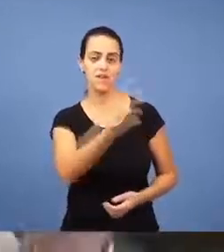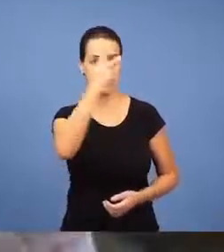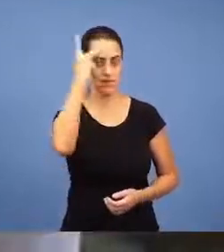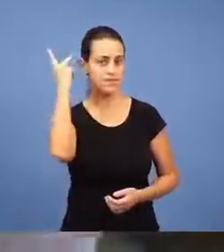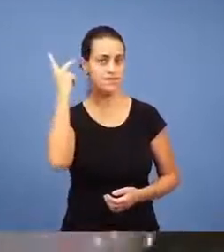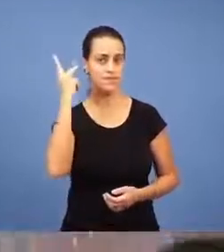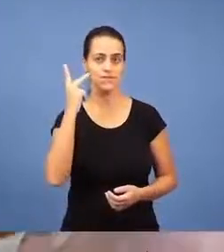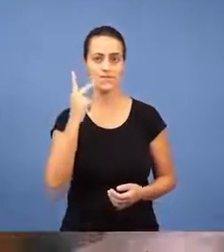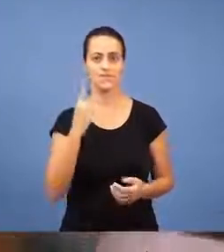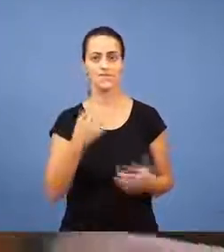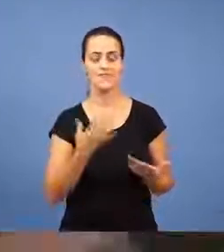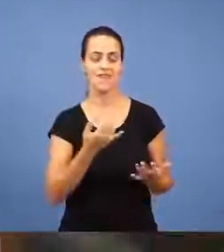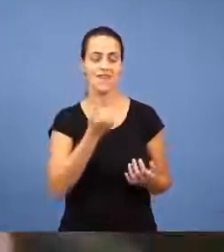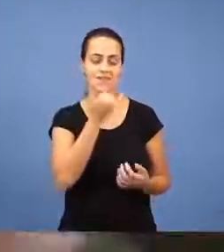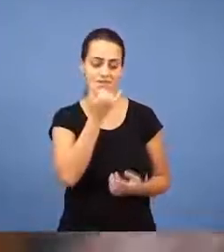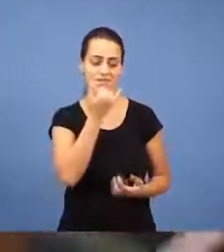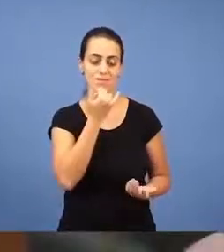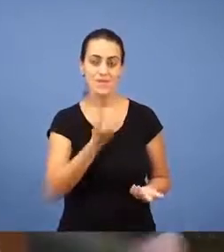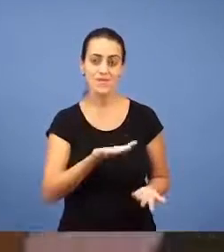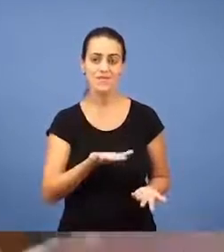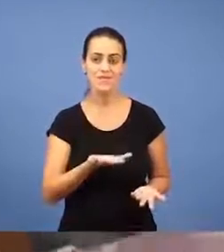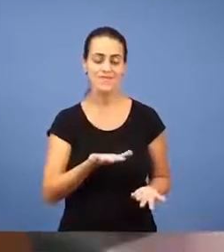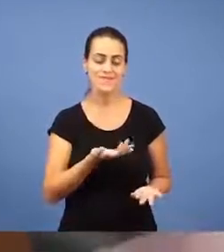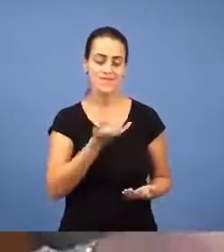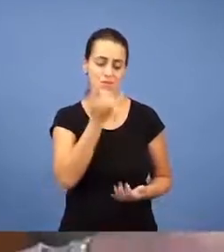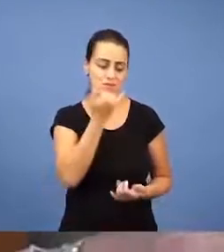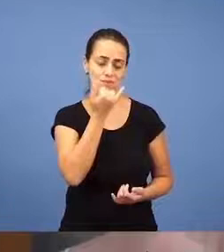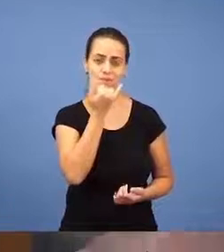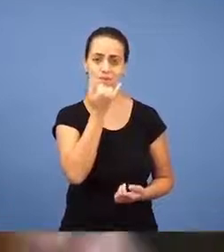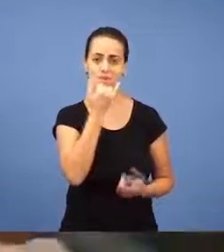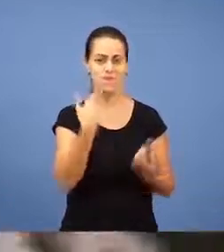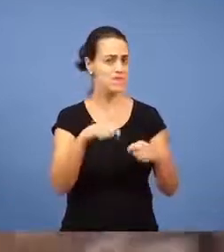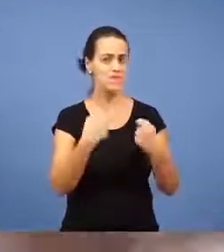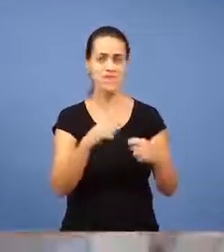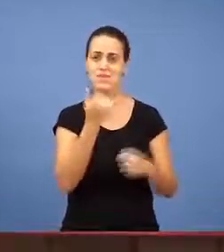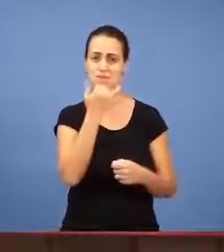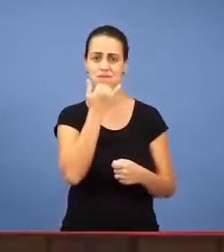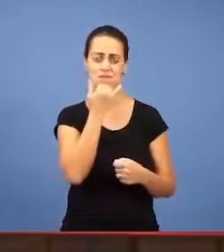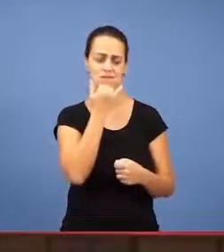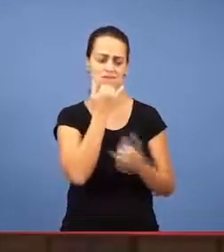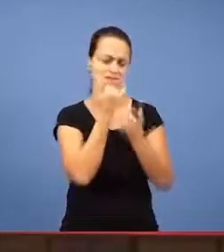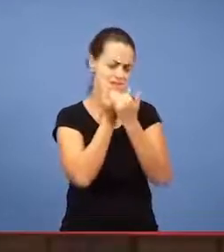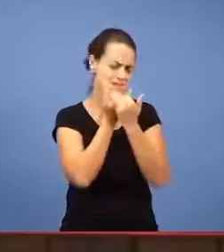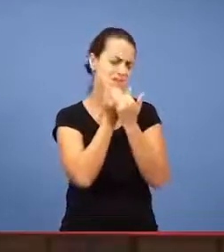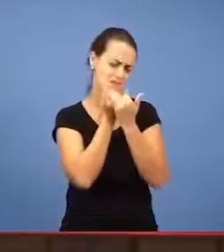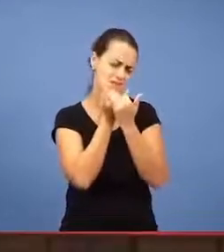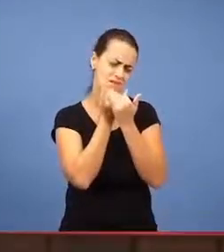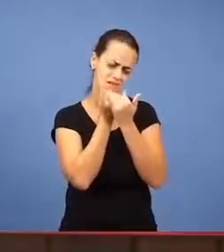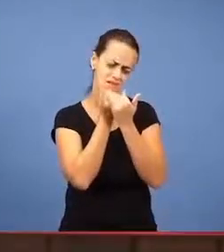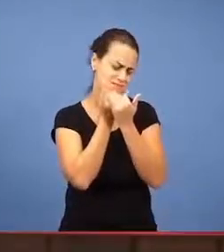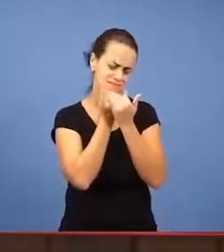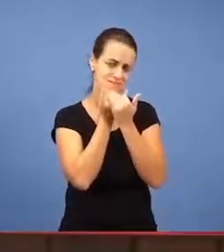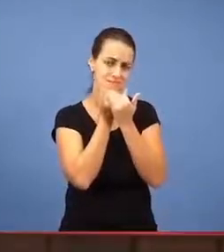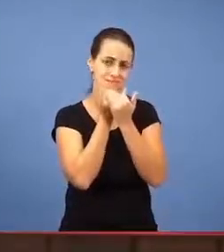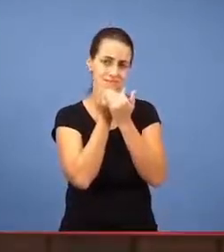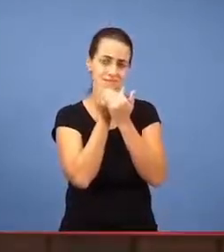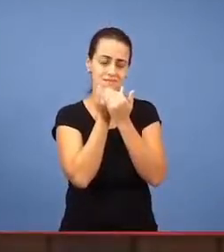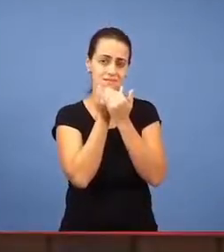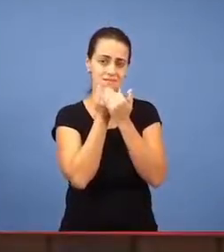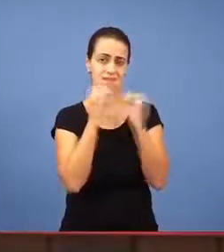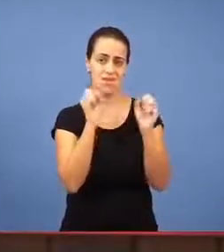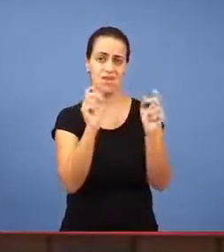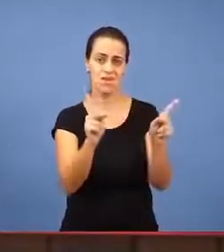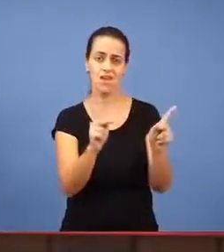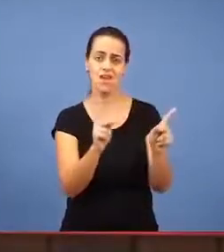come to the brother and say, "You apologize, I'm sorry. Everybody makes mistakes. Do you forgive me?" And